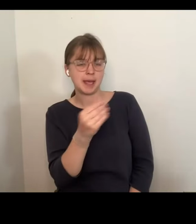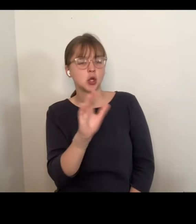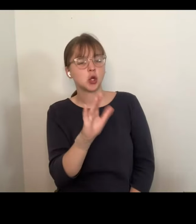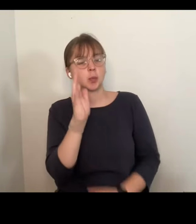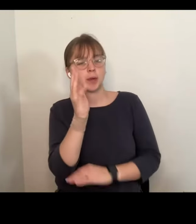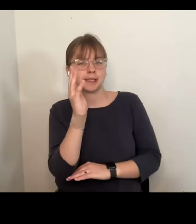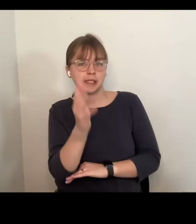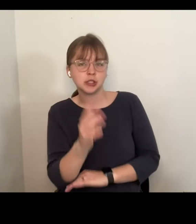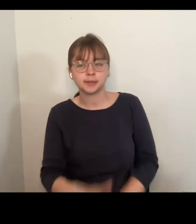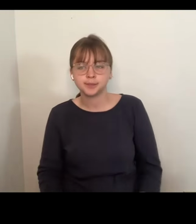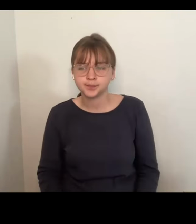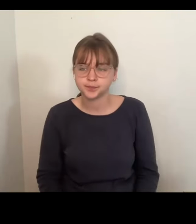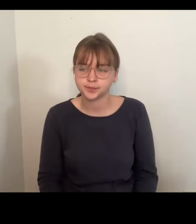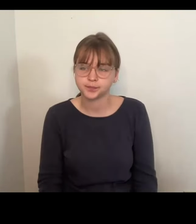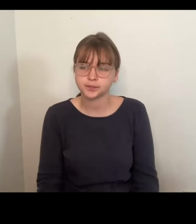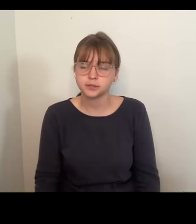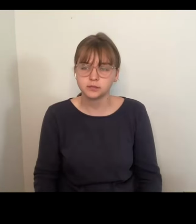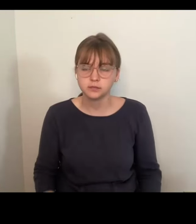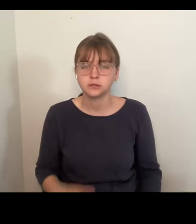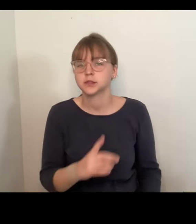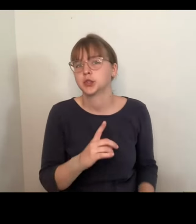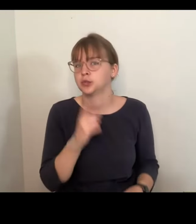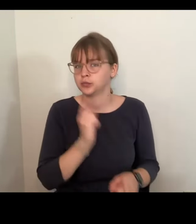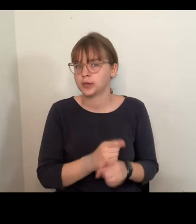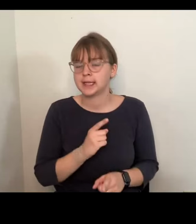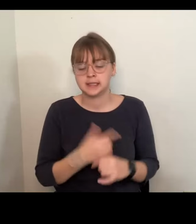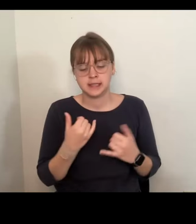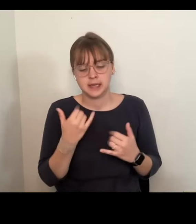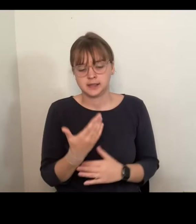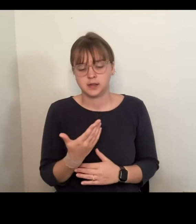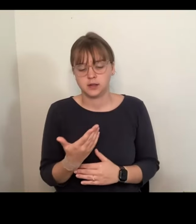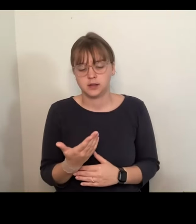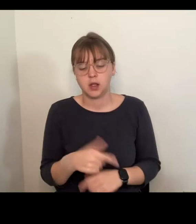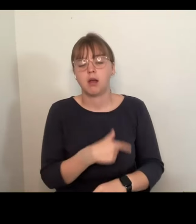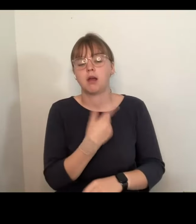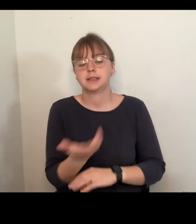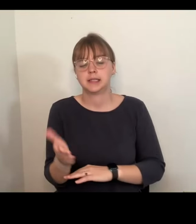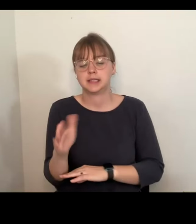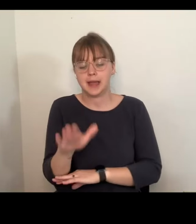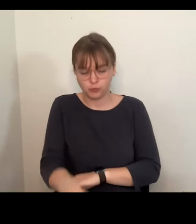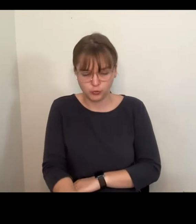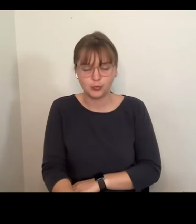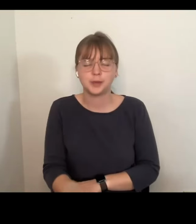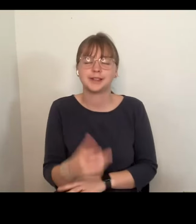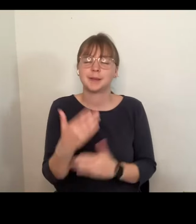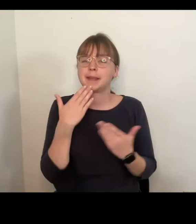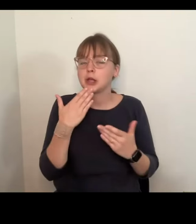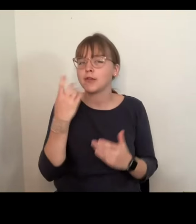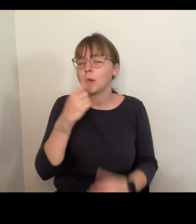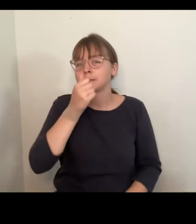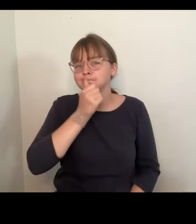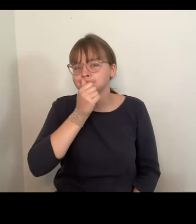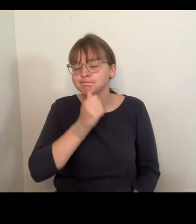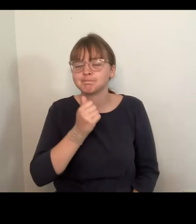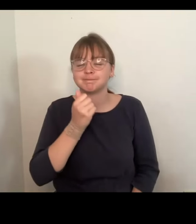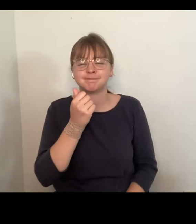And you're absolutely right. It's been a long day, and I just want to thank everyone for hanging in there with